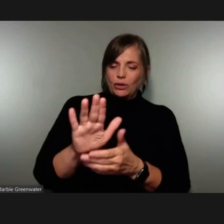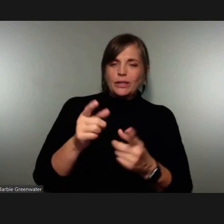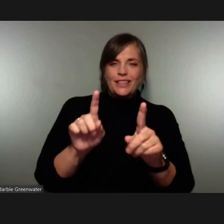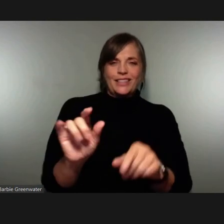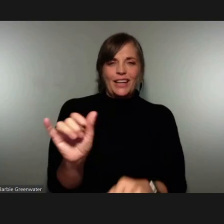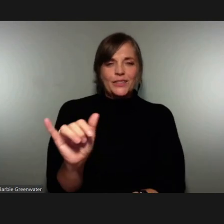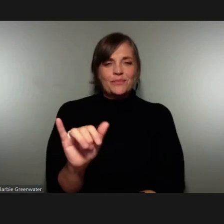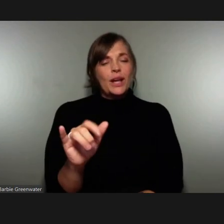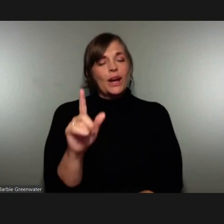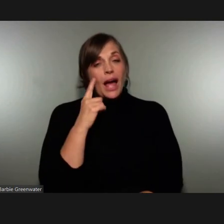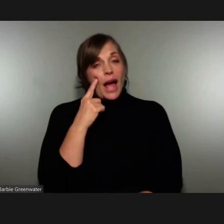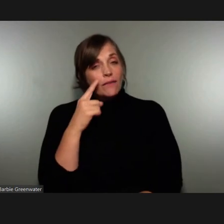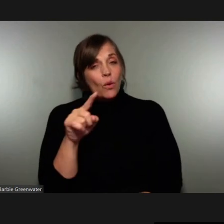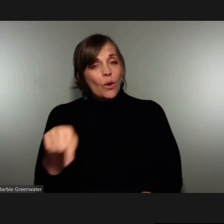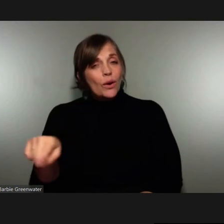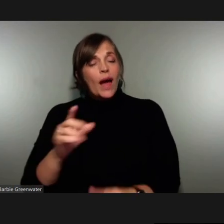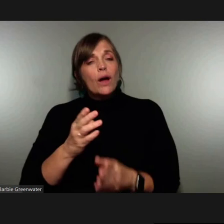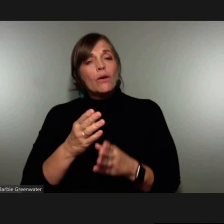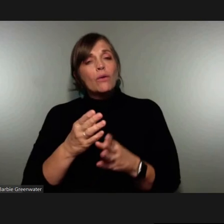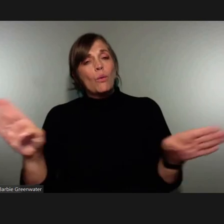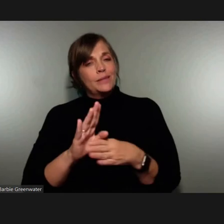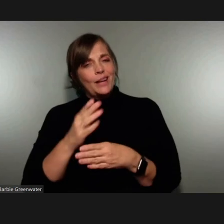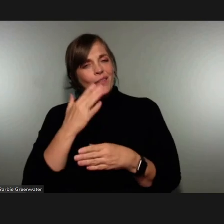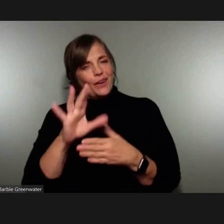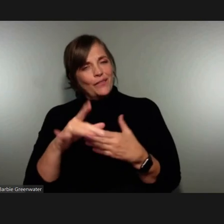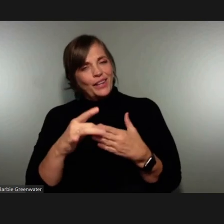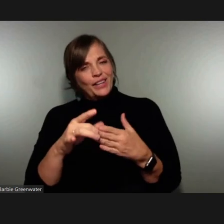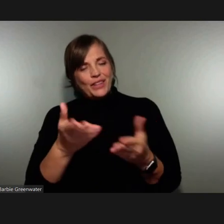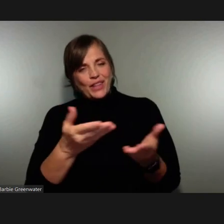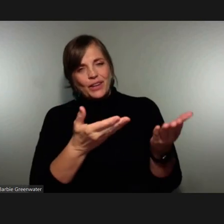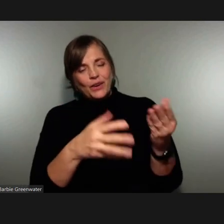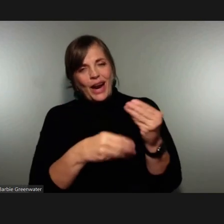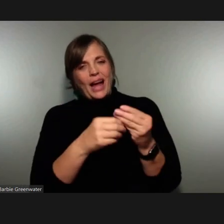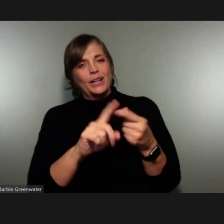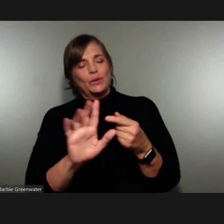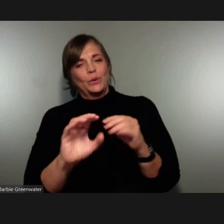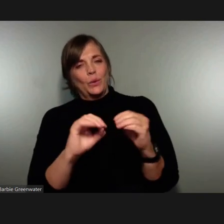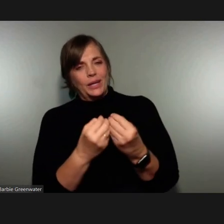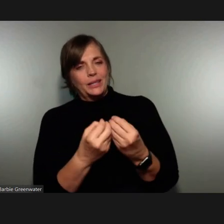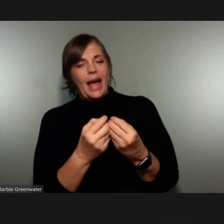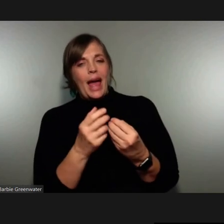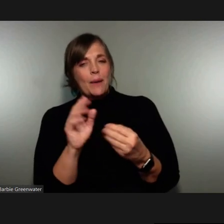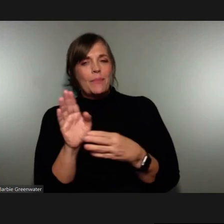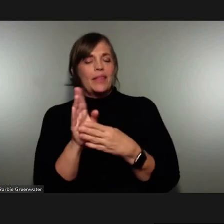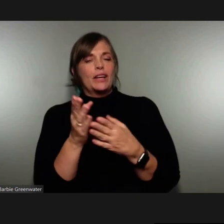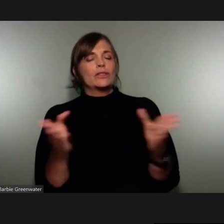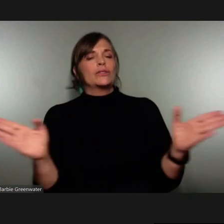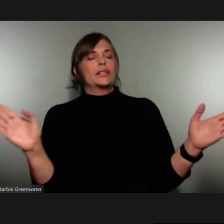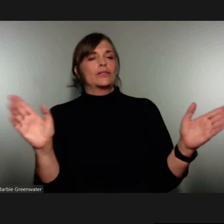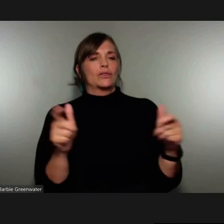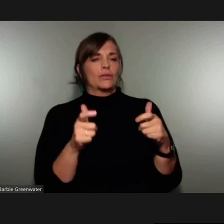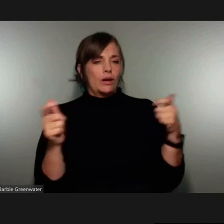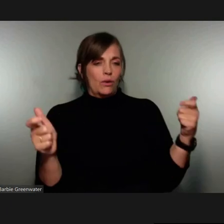success. And on behalf of the industry, thank you for the leadership that you're bringing to your organization. But the industry as a greater whole, we